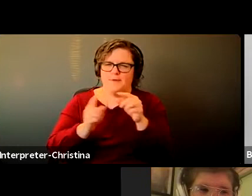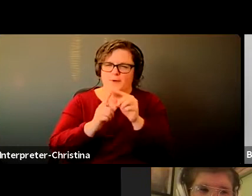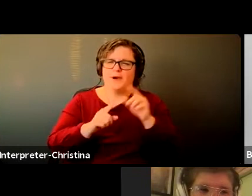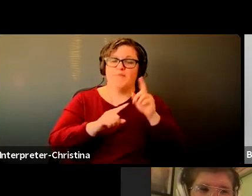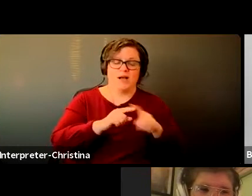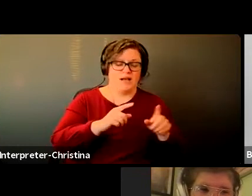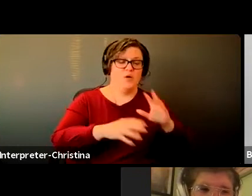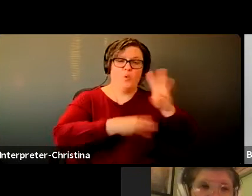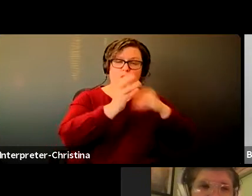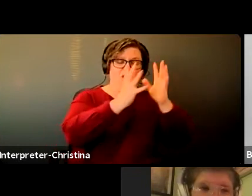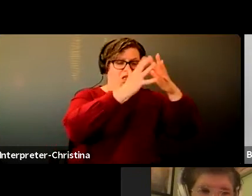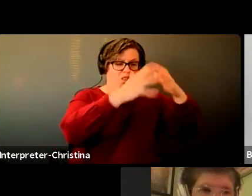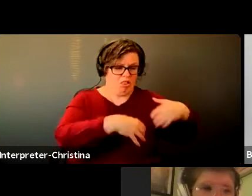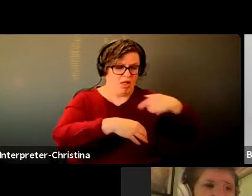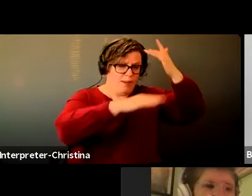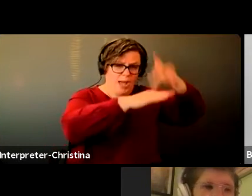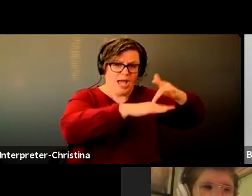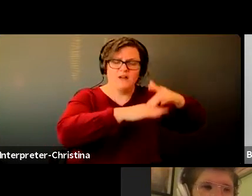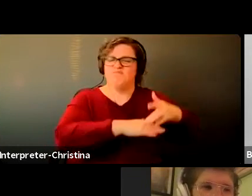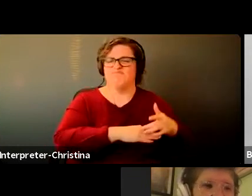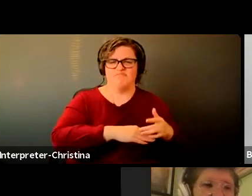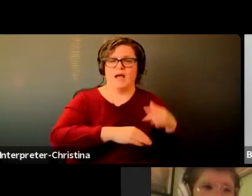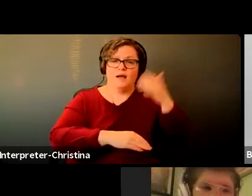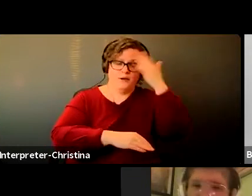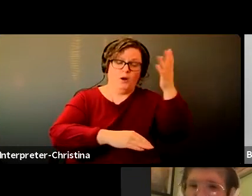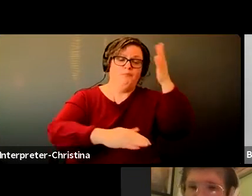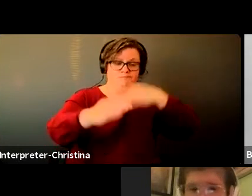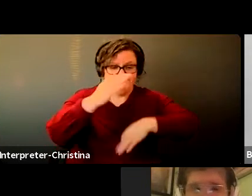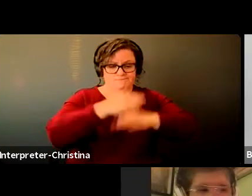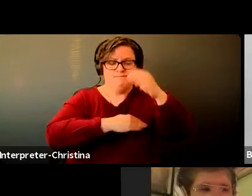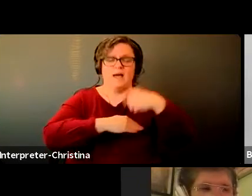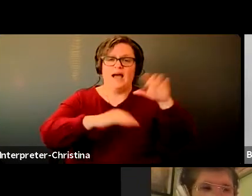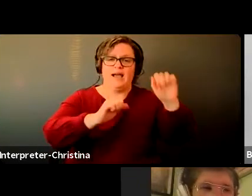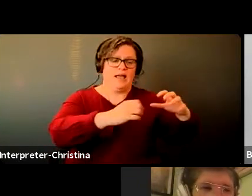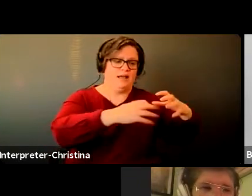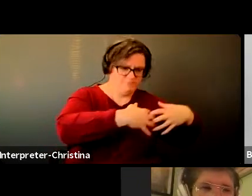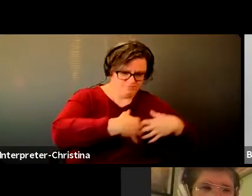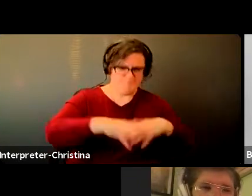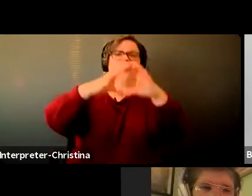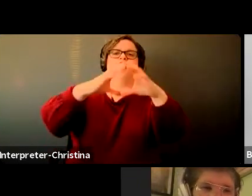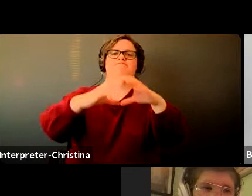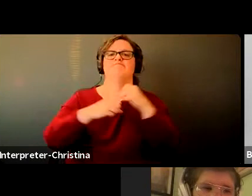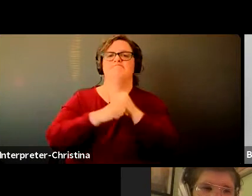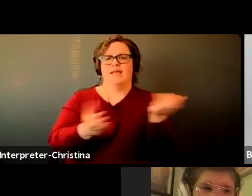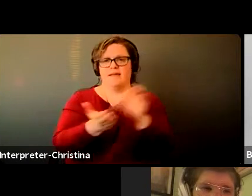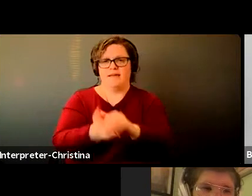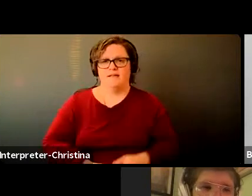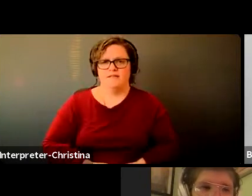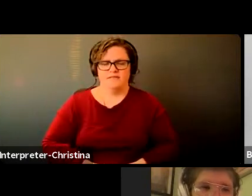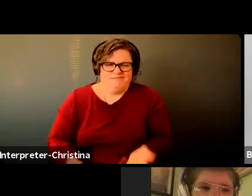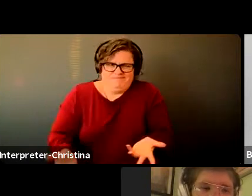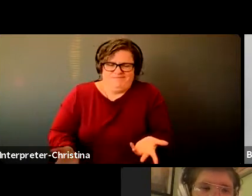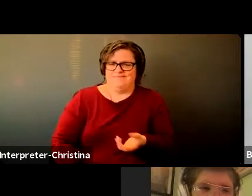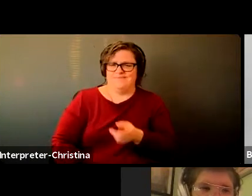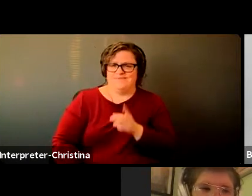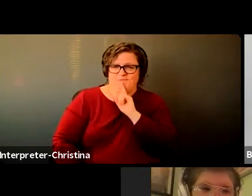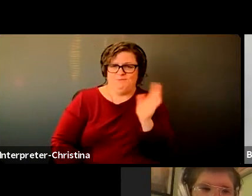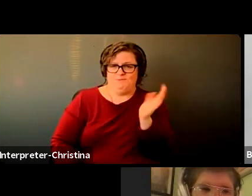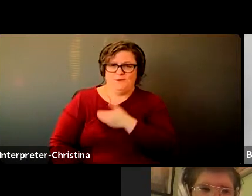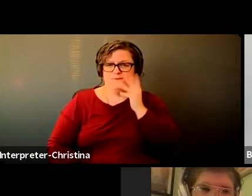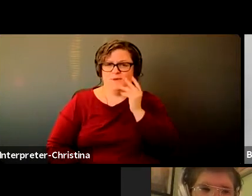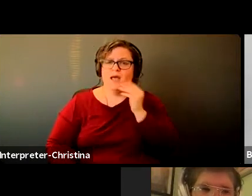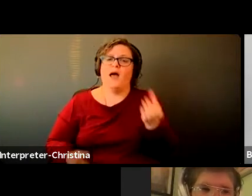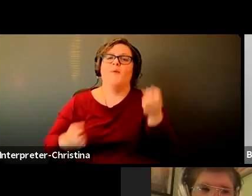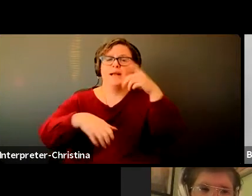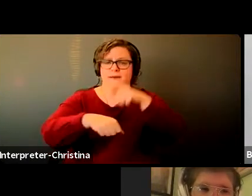of marginalized artists or marginalized people, generally speaking, like how many times have our world ended? And then, so I think in